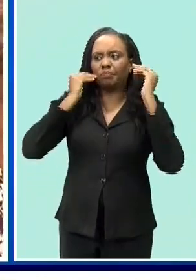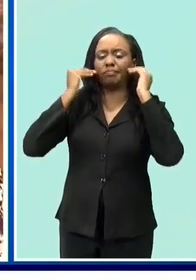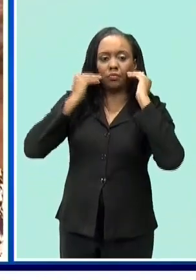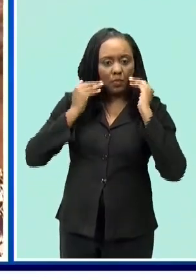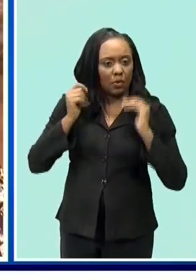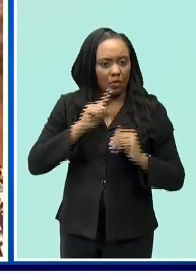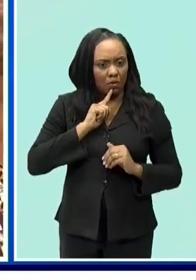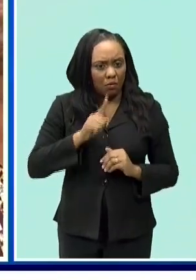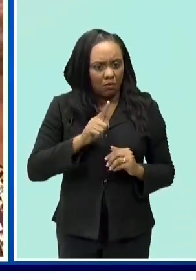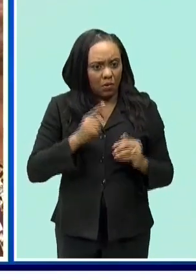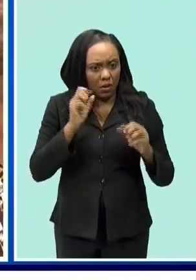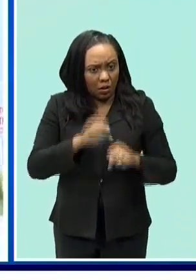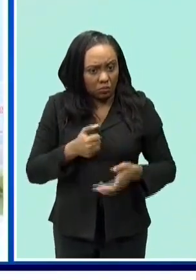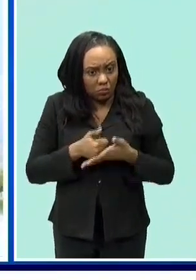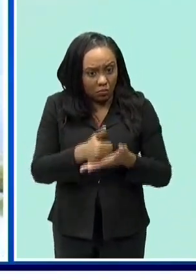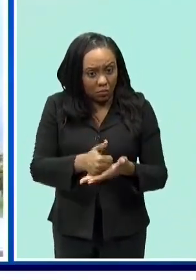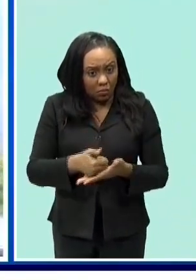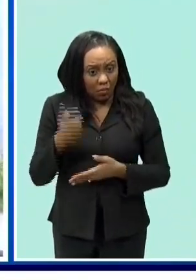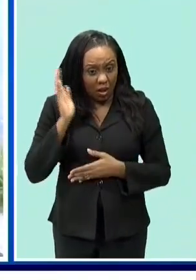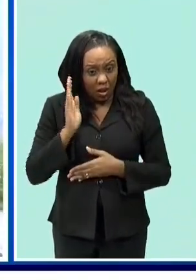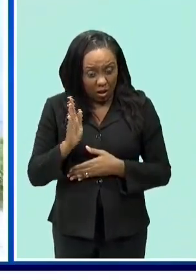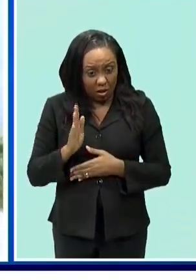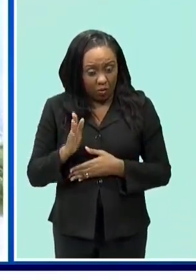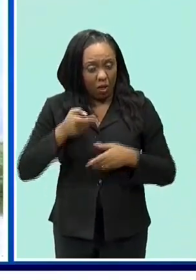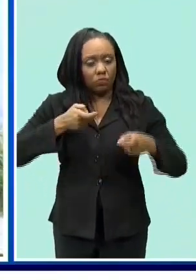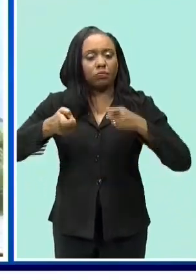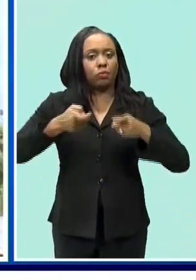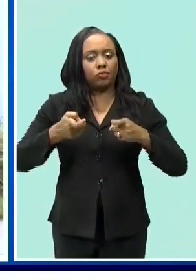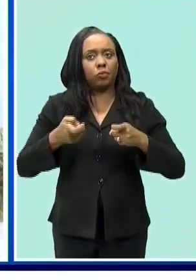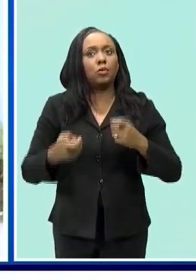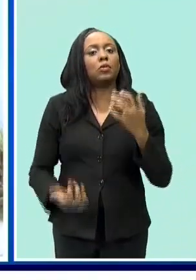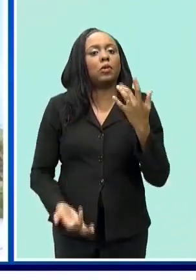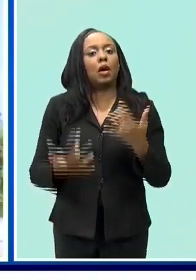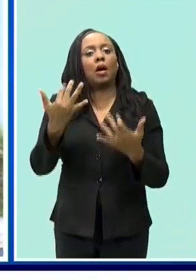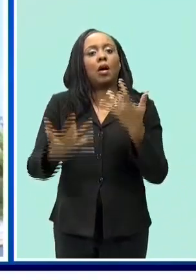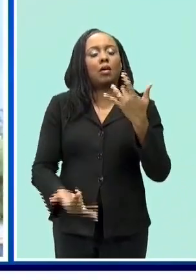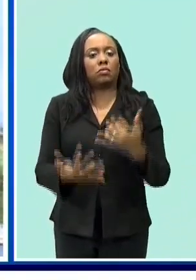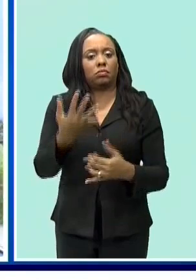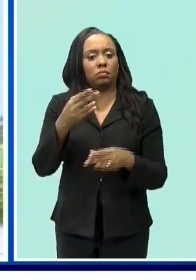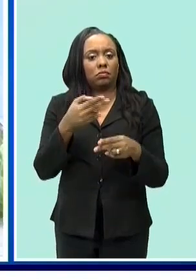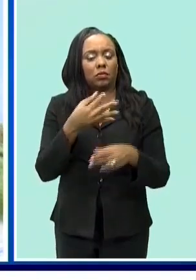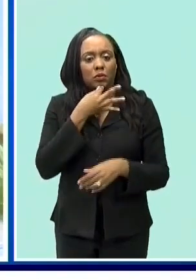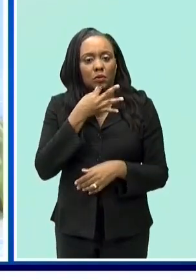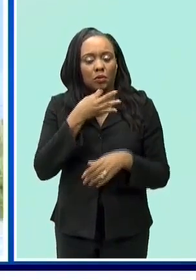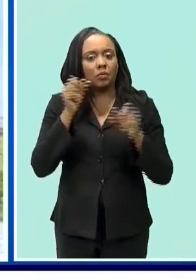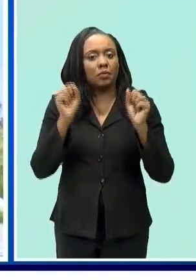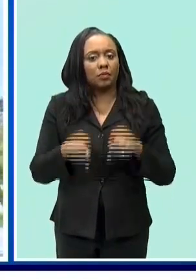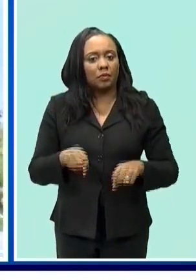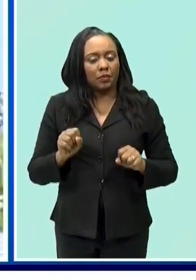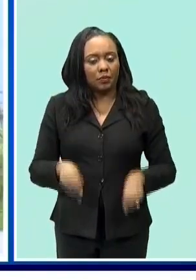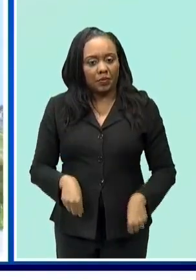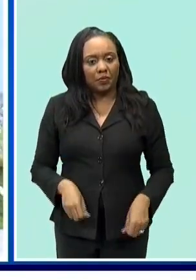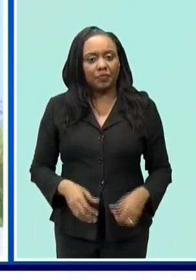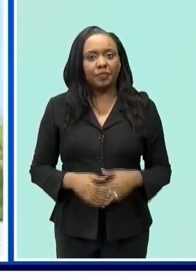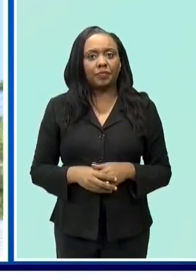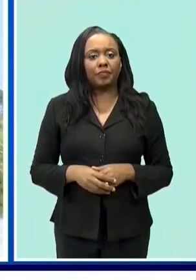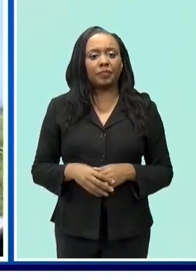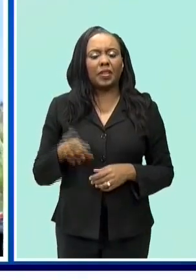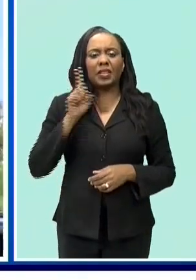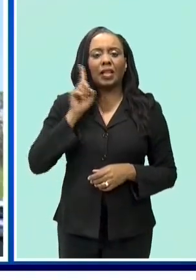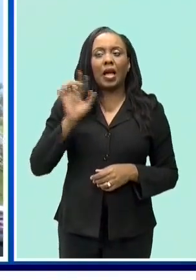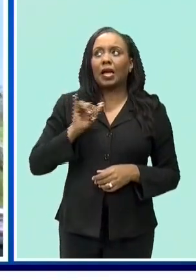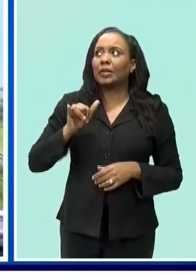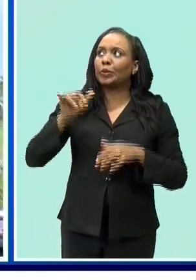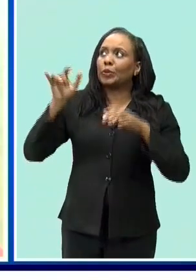assured that we will get this under control as soon as humanly possible. Meanwhile, the weather appears to be